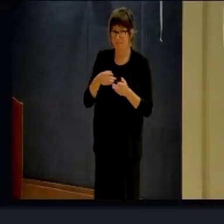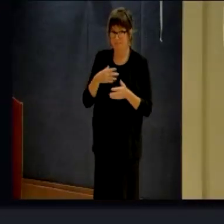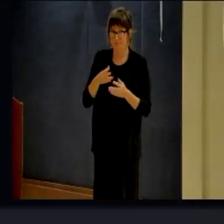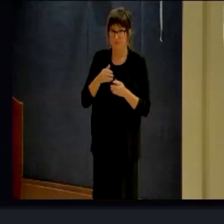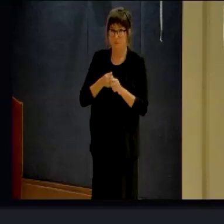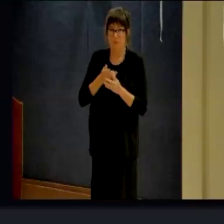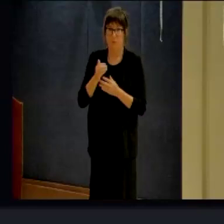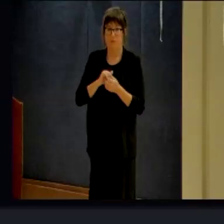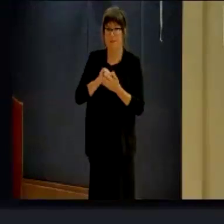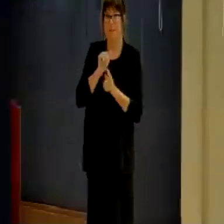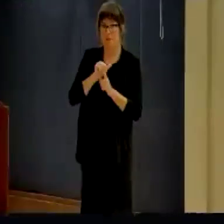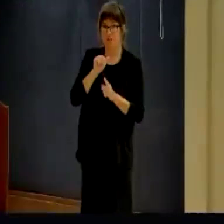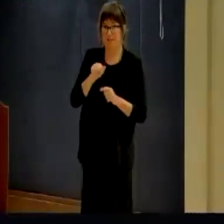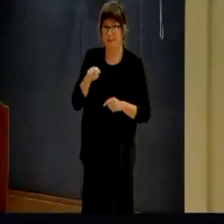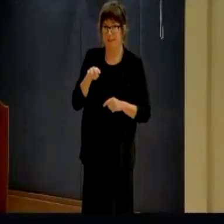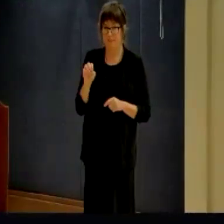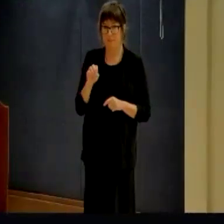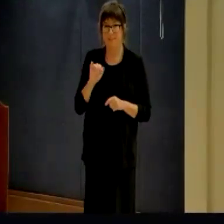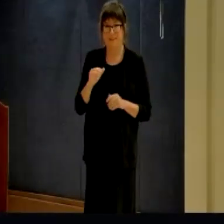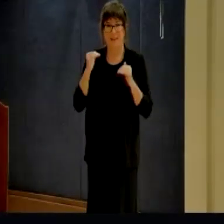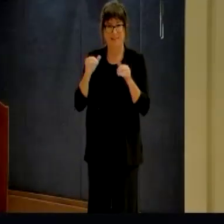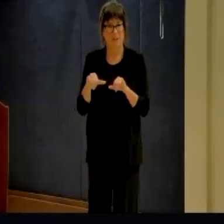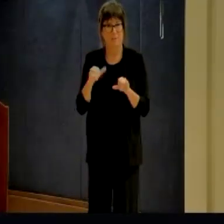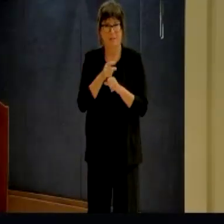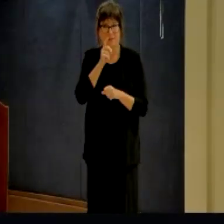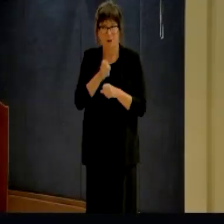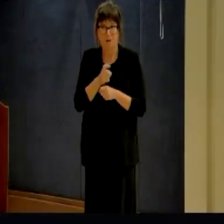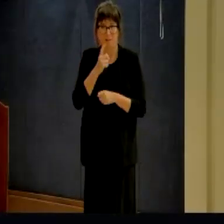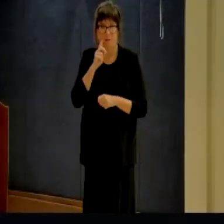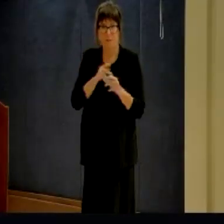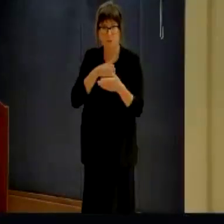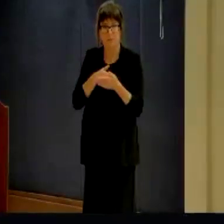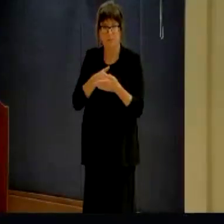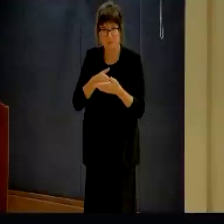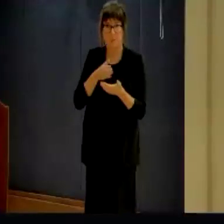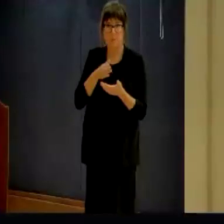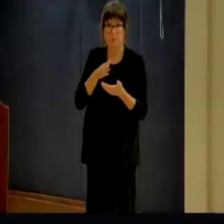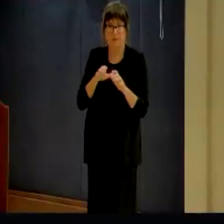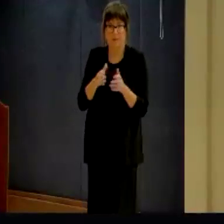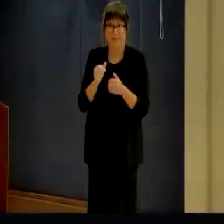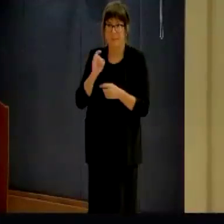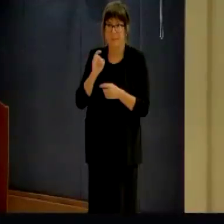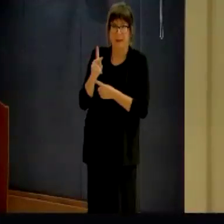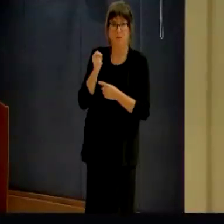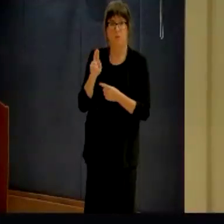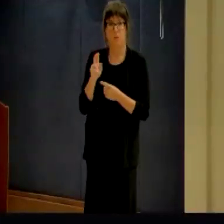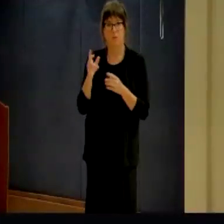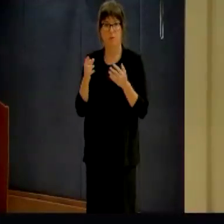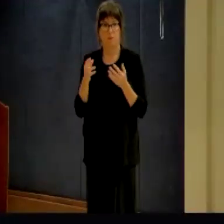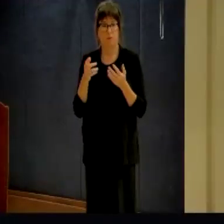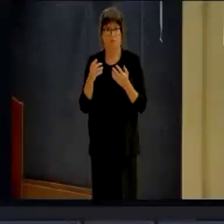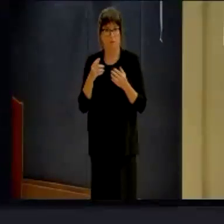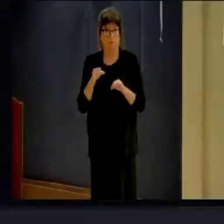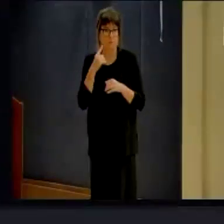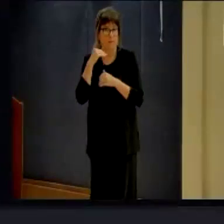This high standard makes it difficult for victims to sue entities such as banks in court for liability under a DACPA, even if they can